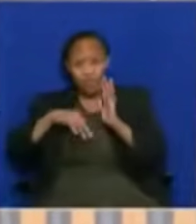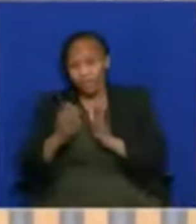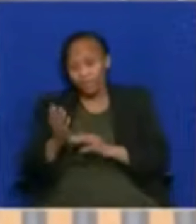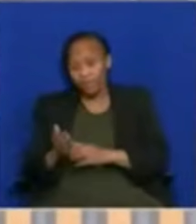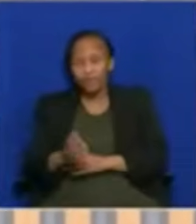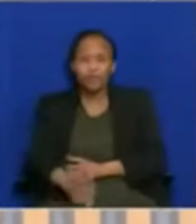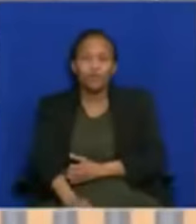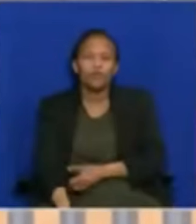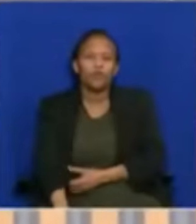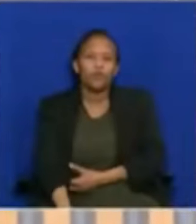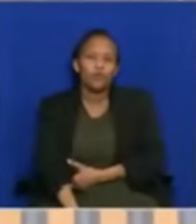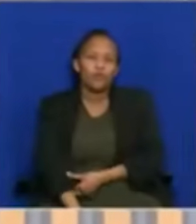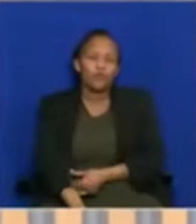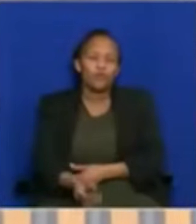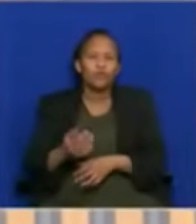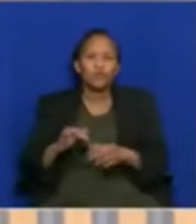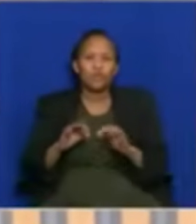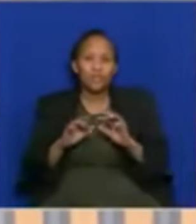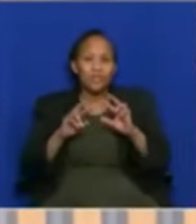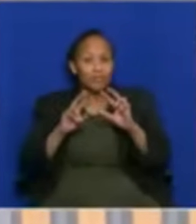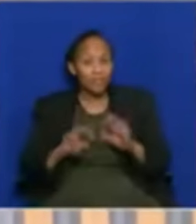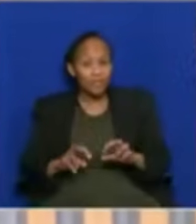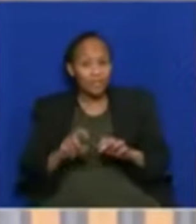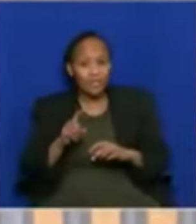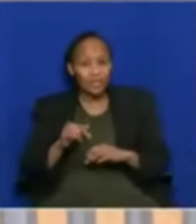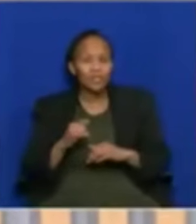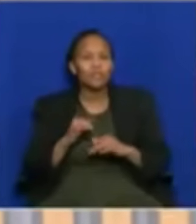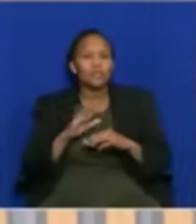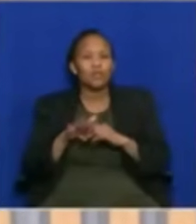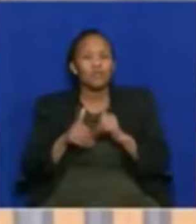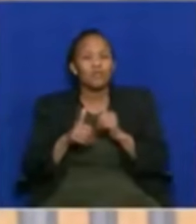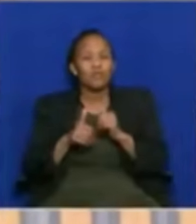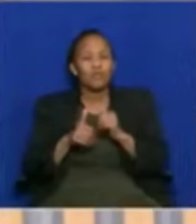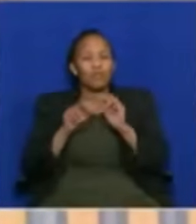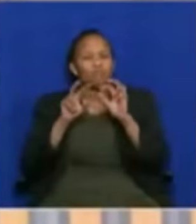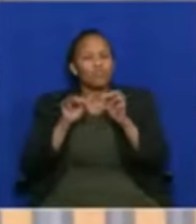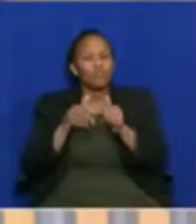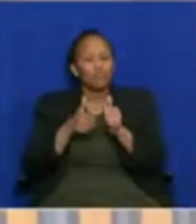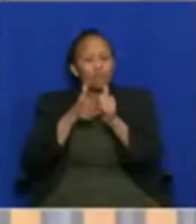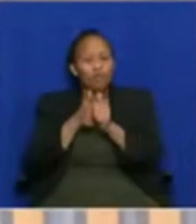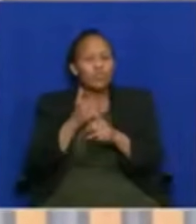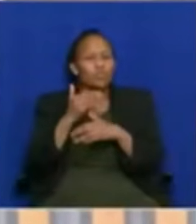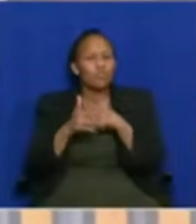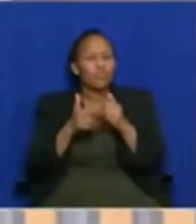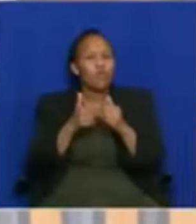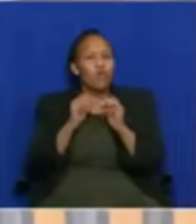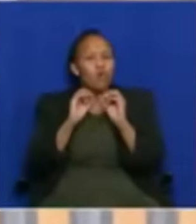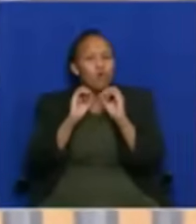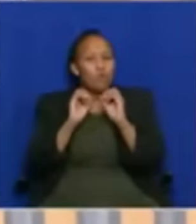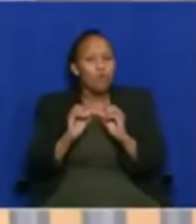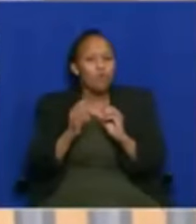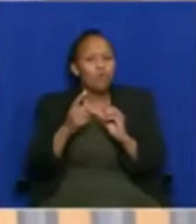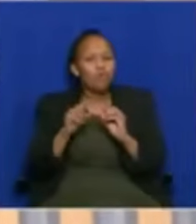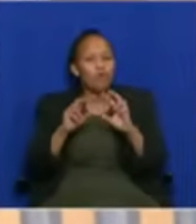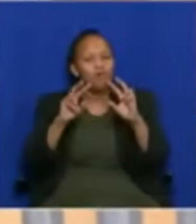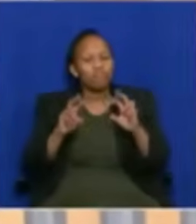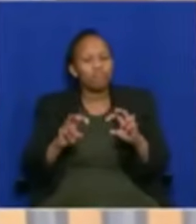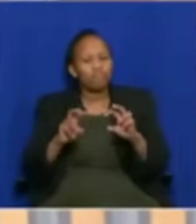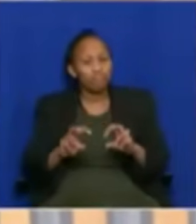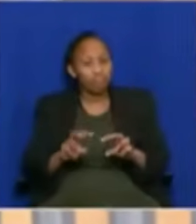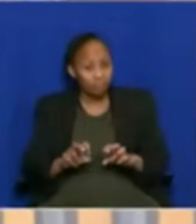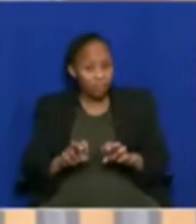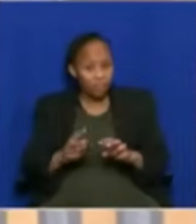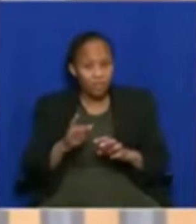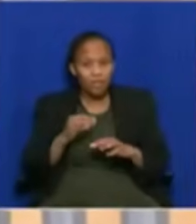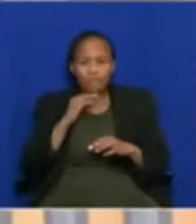investigation pertains to manipulation of security service vetting processes, which resulted in the unlawful issuing of